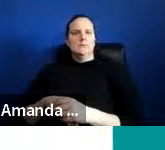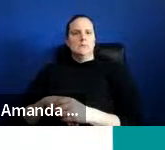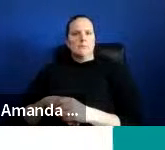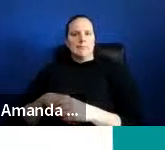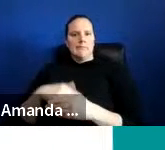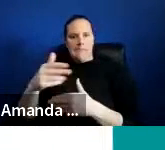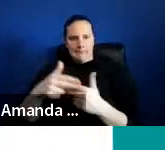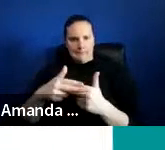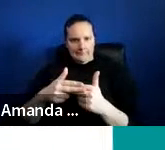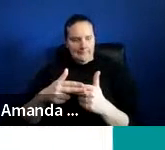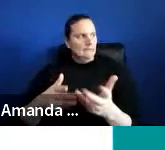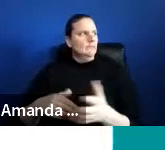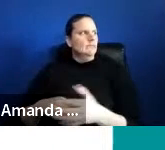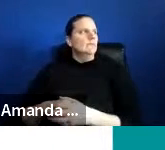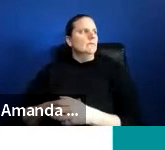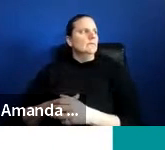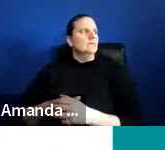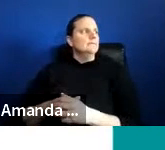please.